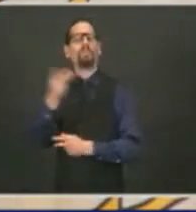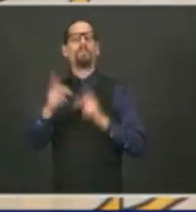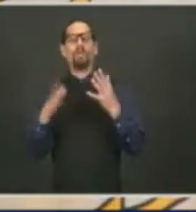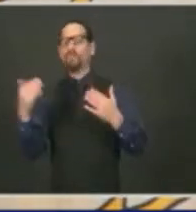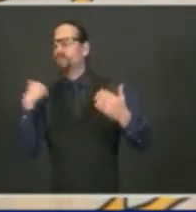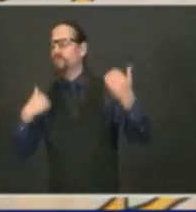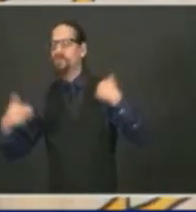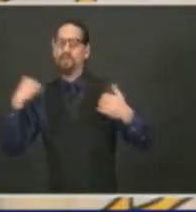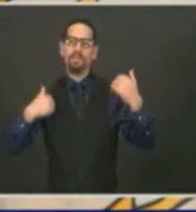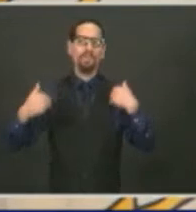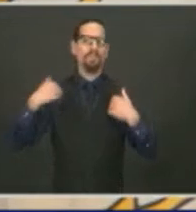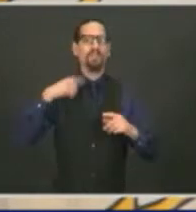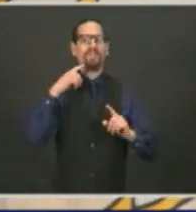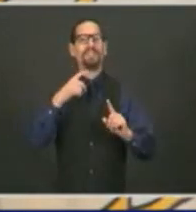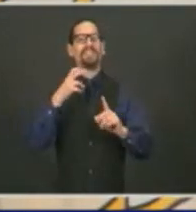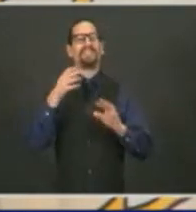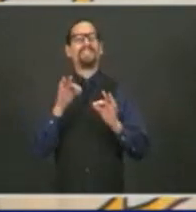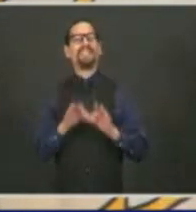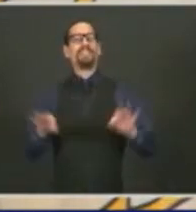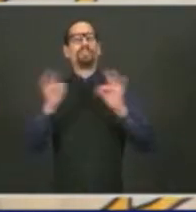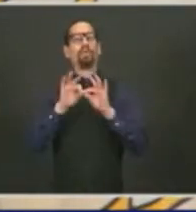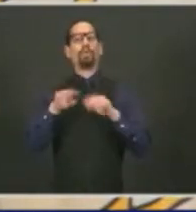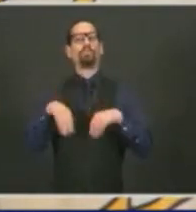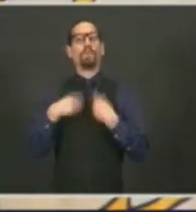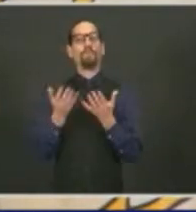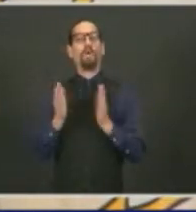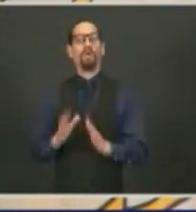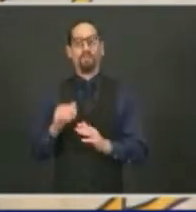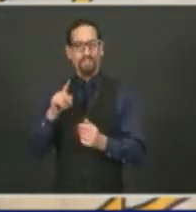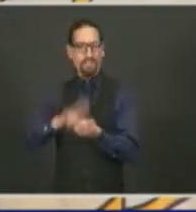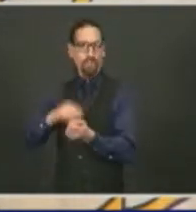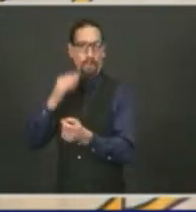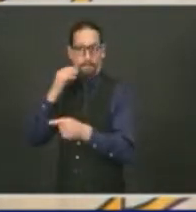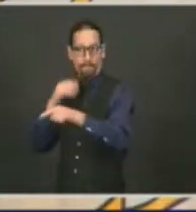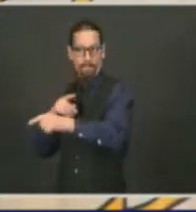caregivers in nursing homes, and I would like to address that today.